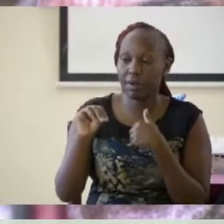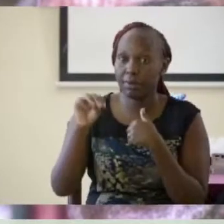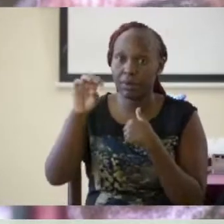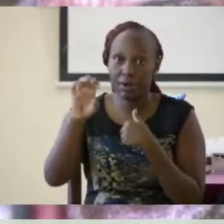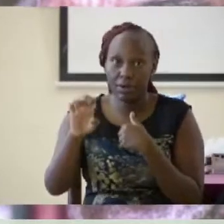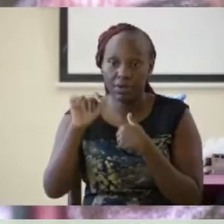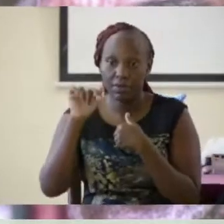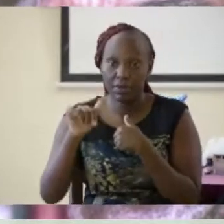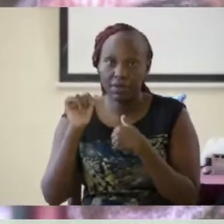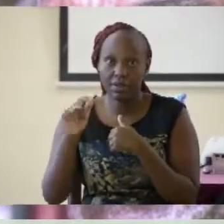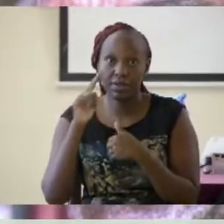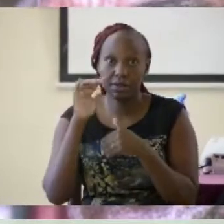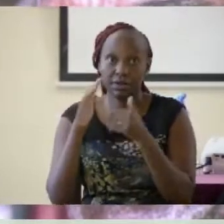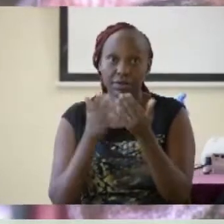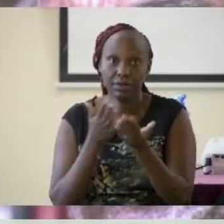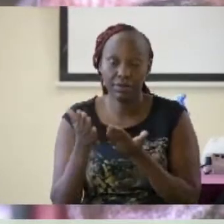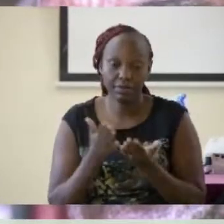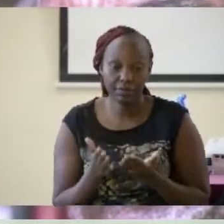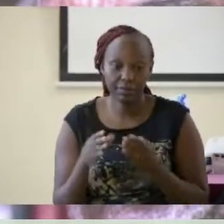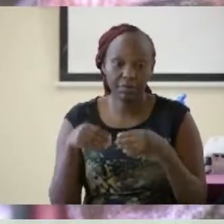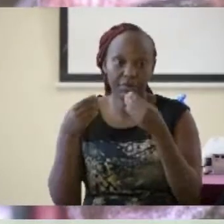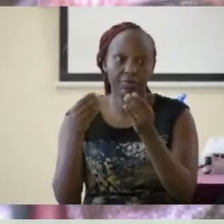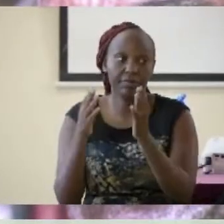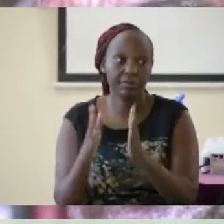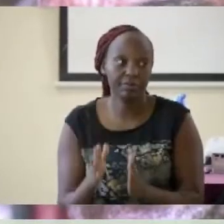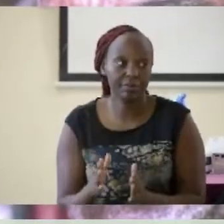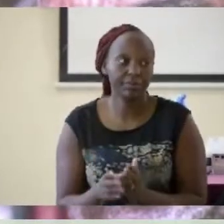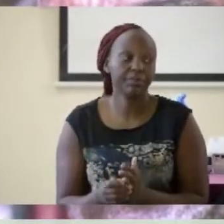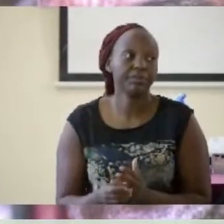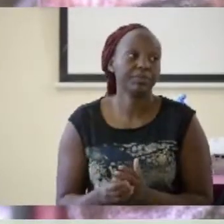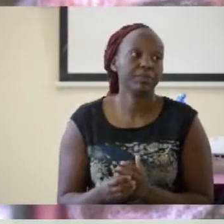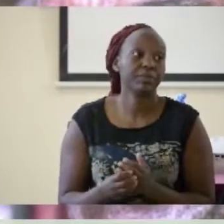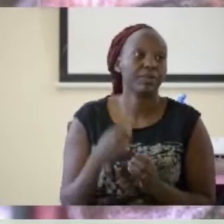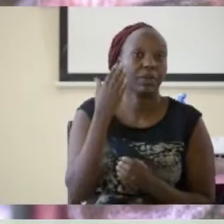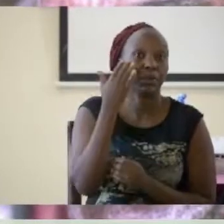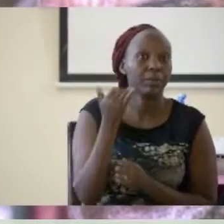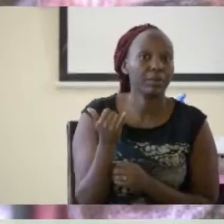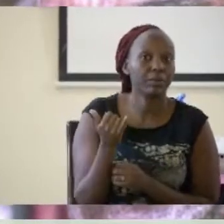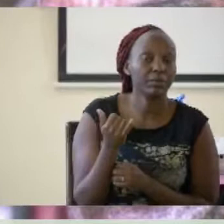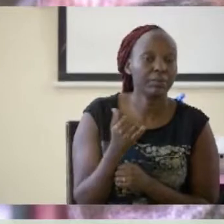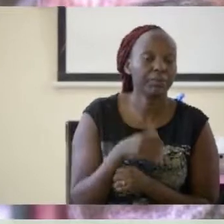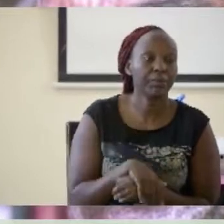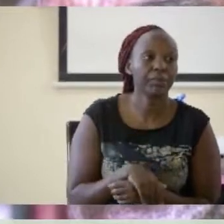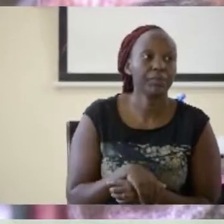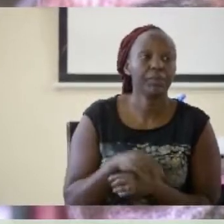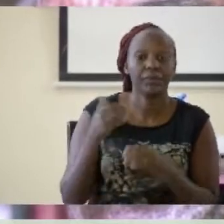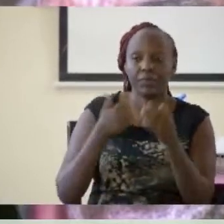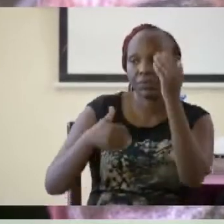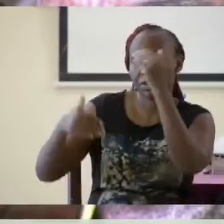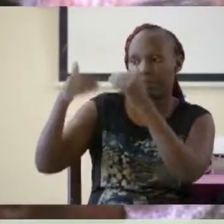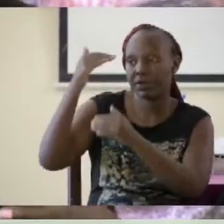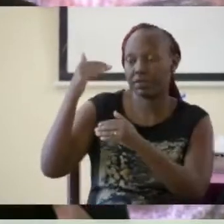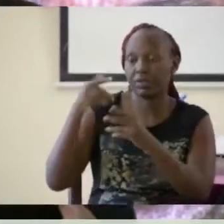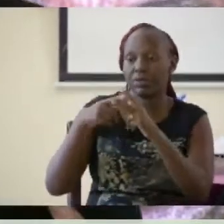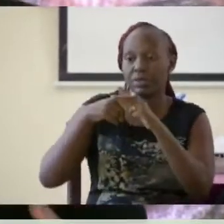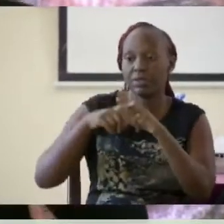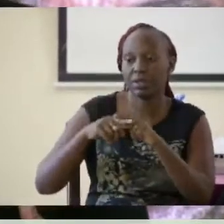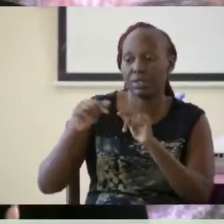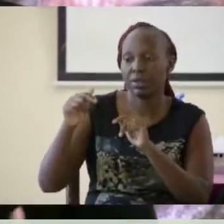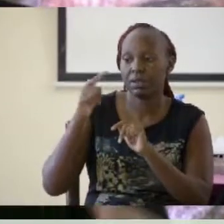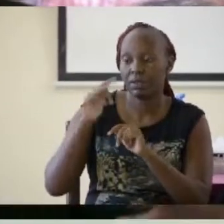these legal aid service providers? Because as a university, we just started legal aid